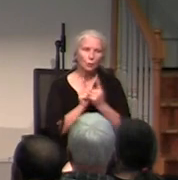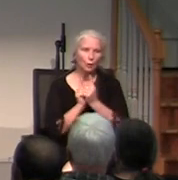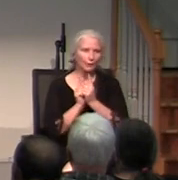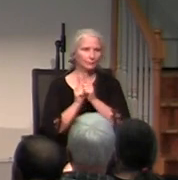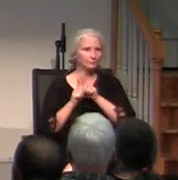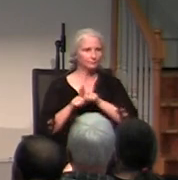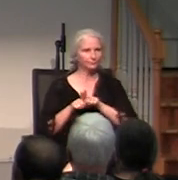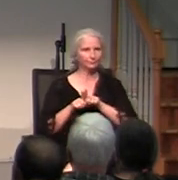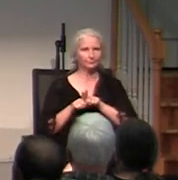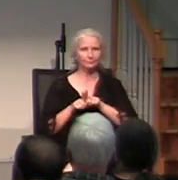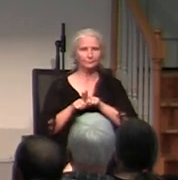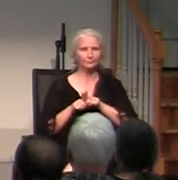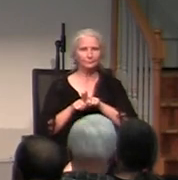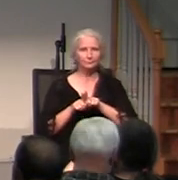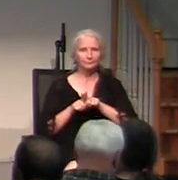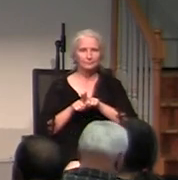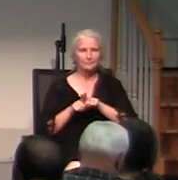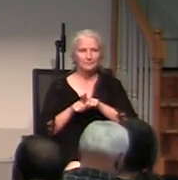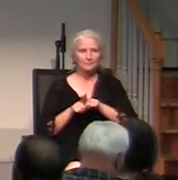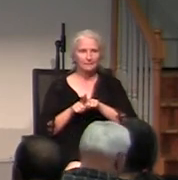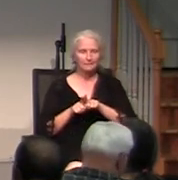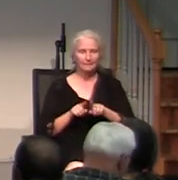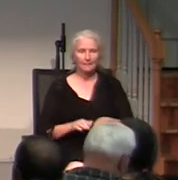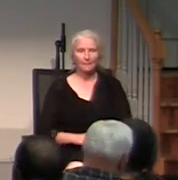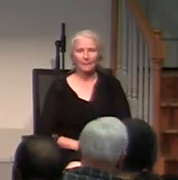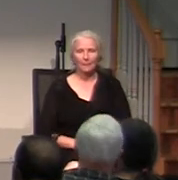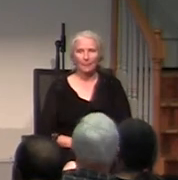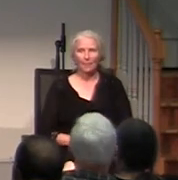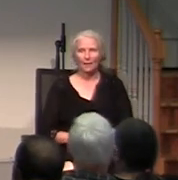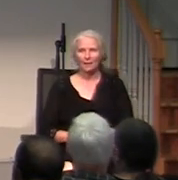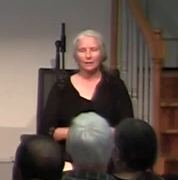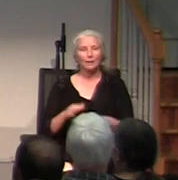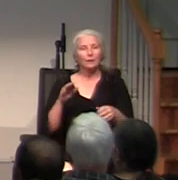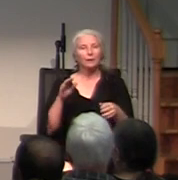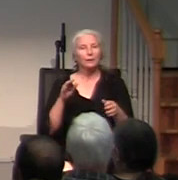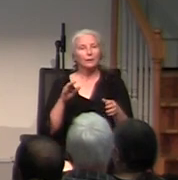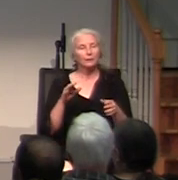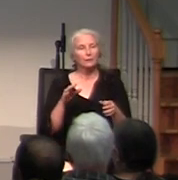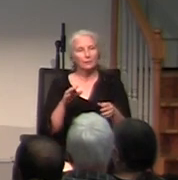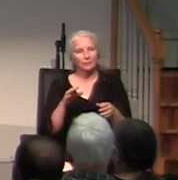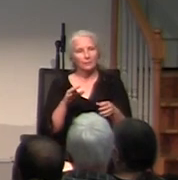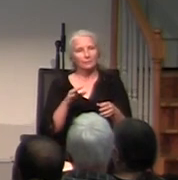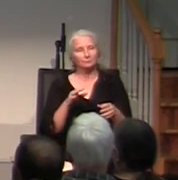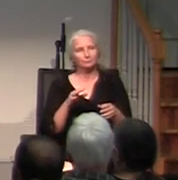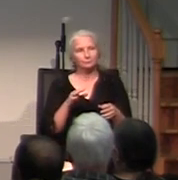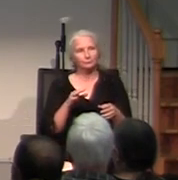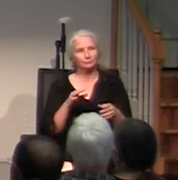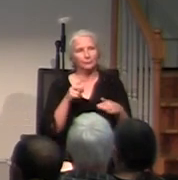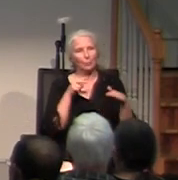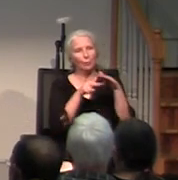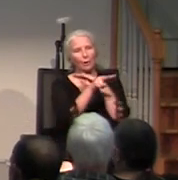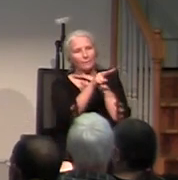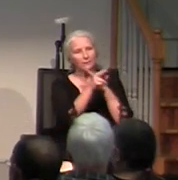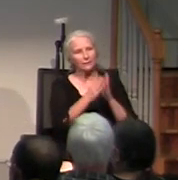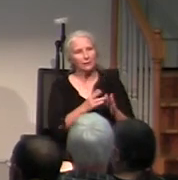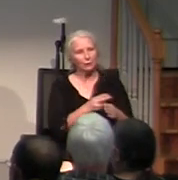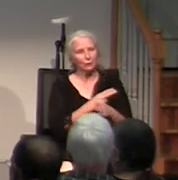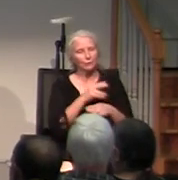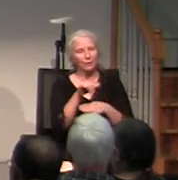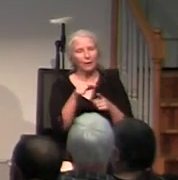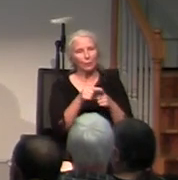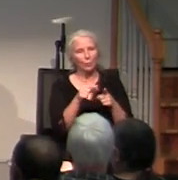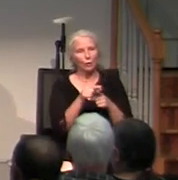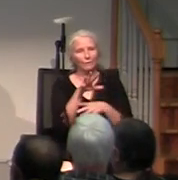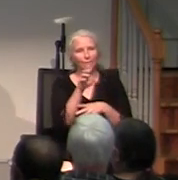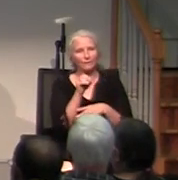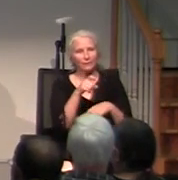The Spirit of Prophecy uses this word panoply about 60 times. Here's one in Counsels to Teachers, page 52.